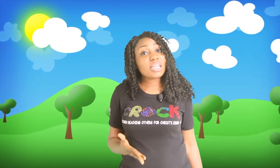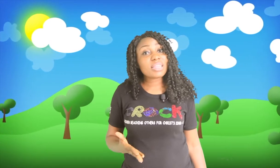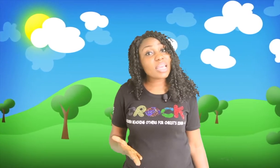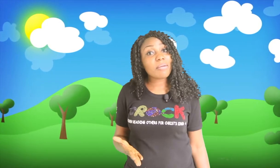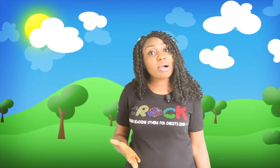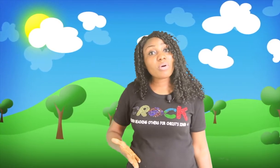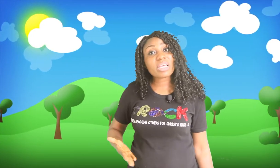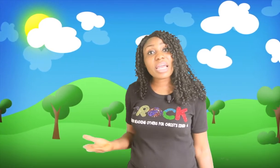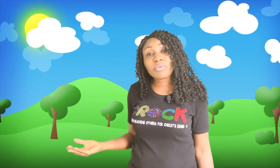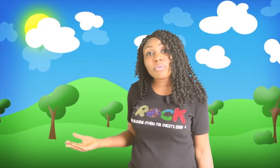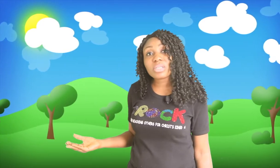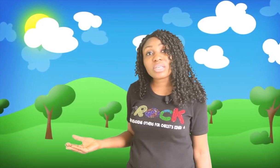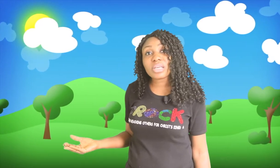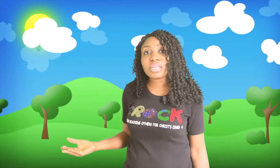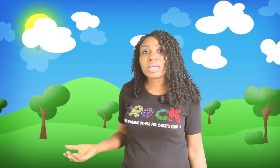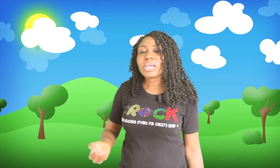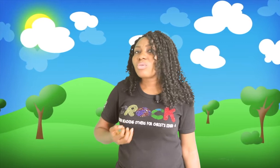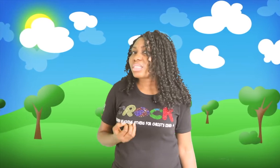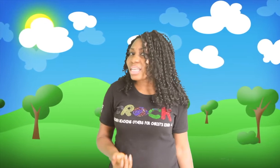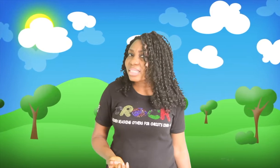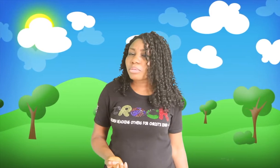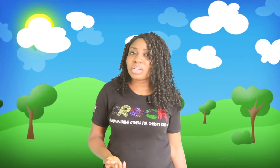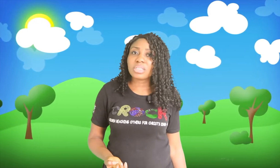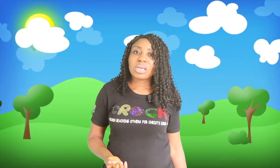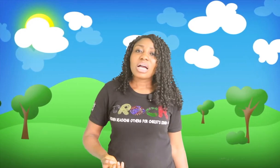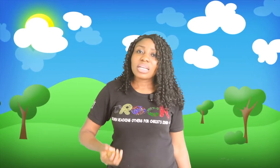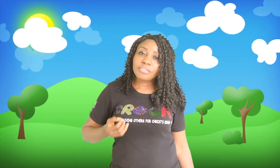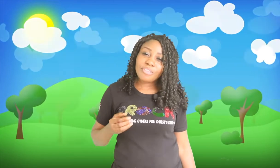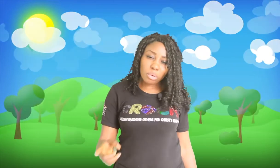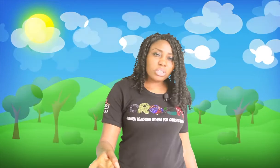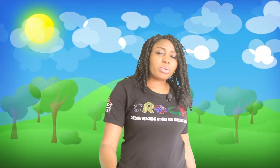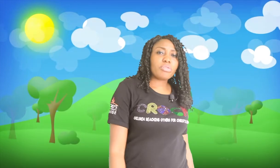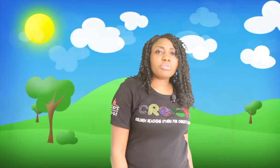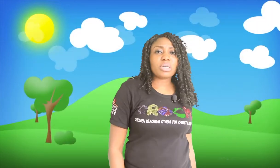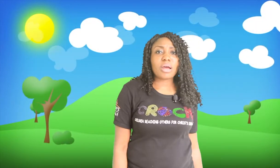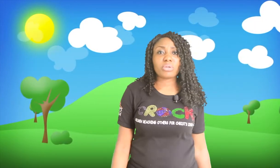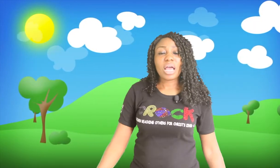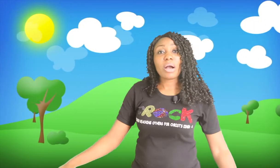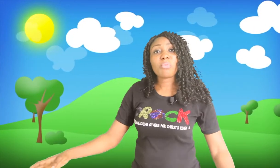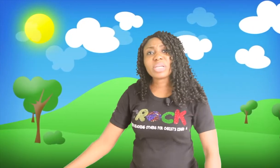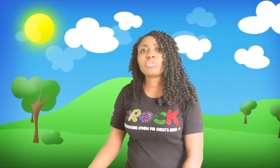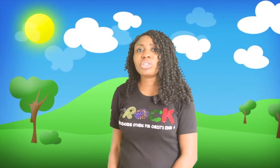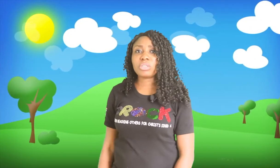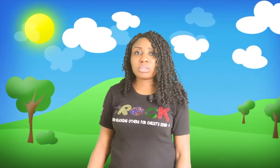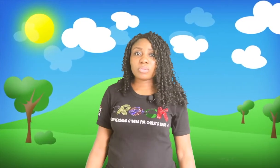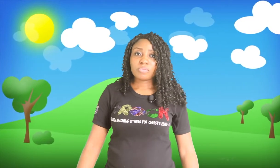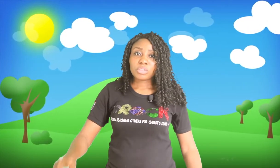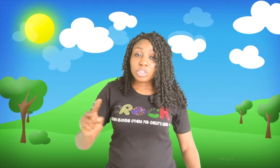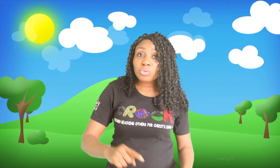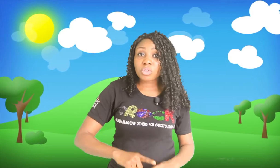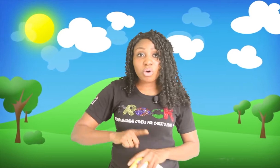He didn't think about what anyone was saying. He was desperate. And he found his way through the crowd and went to